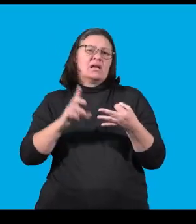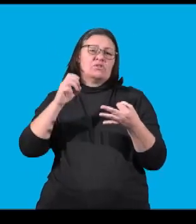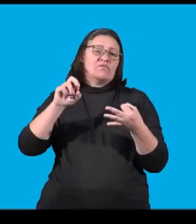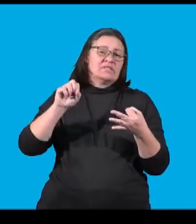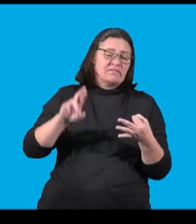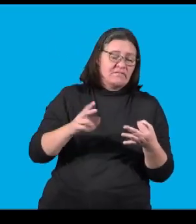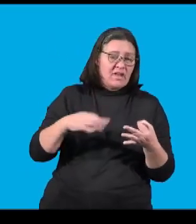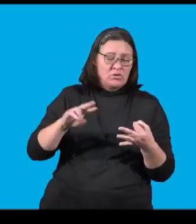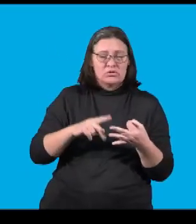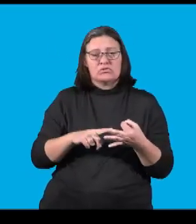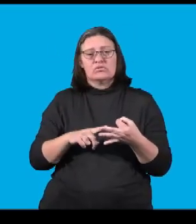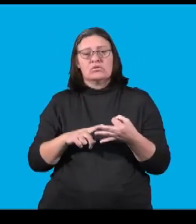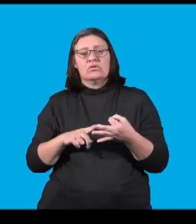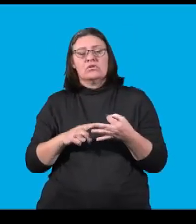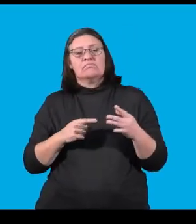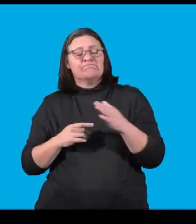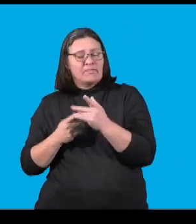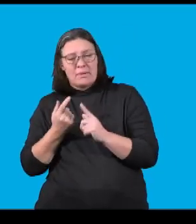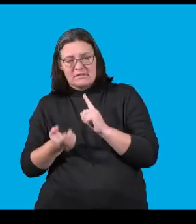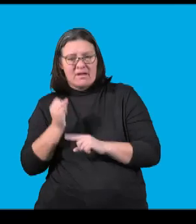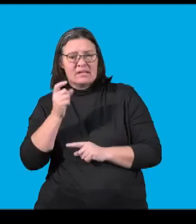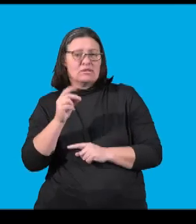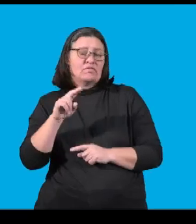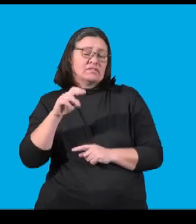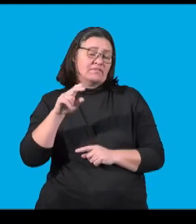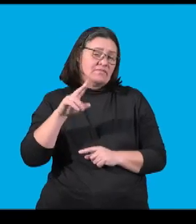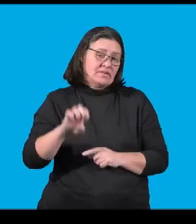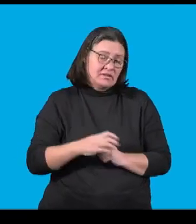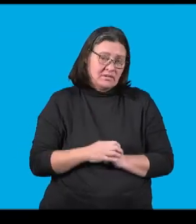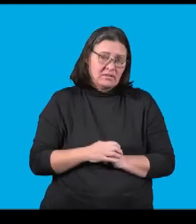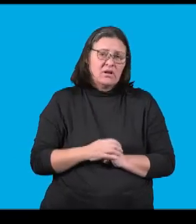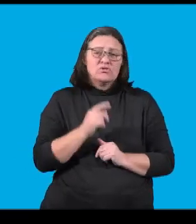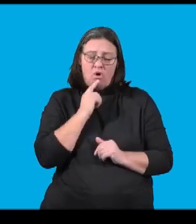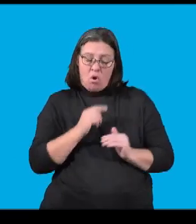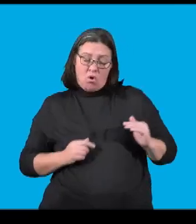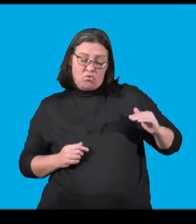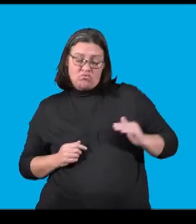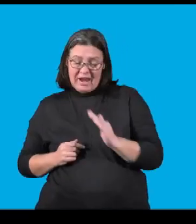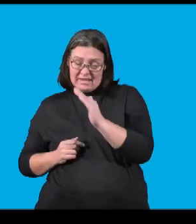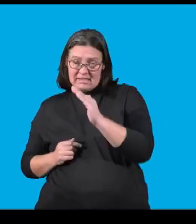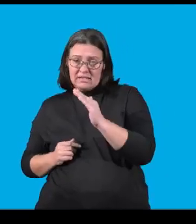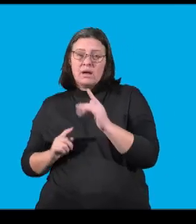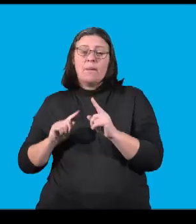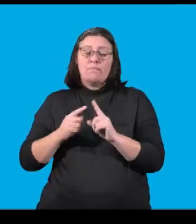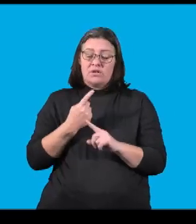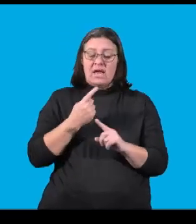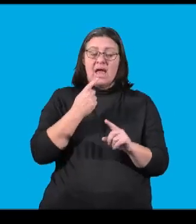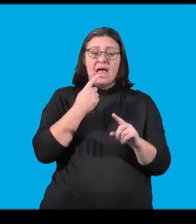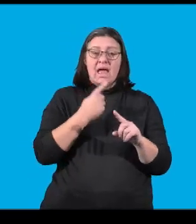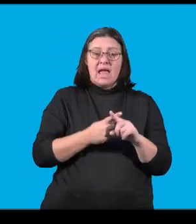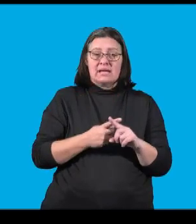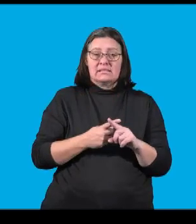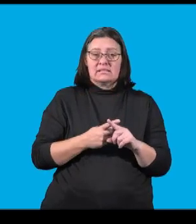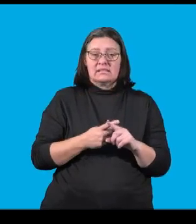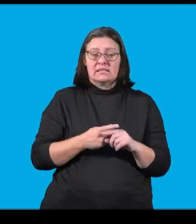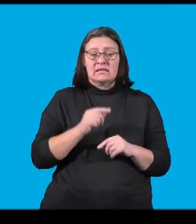about derivative by rules. We find the gradient by finding the derivative. So to find the gradient of this graph at the point x is equal to 3,